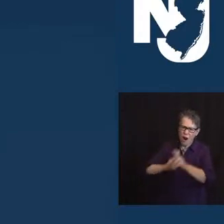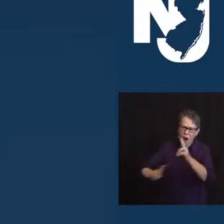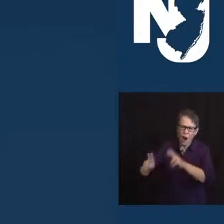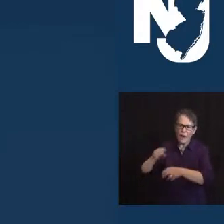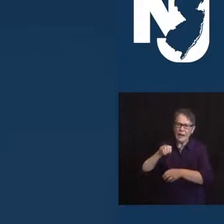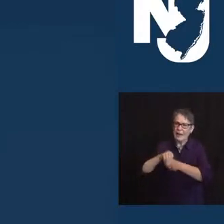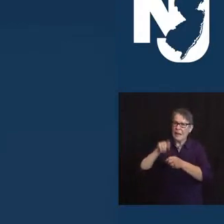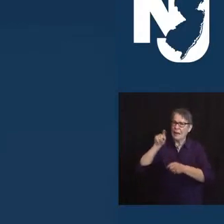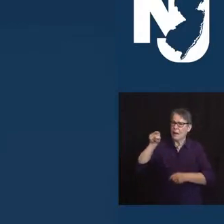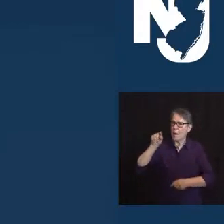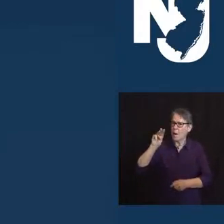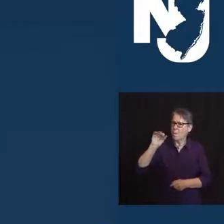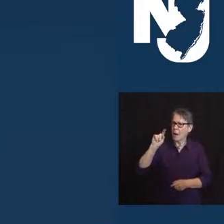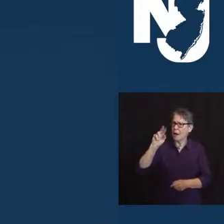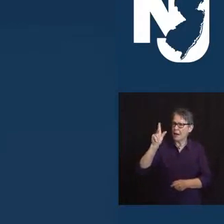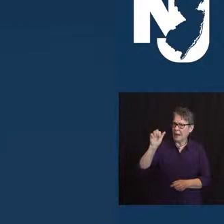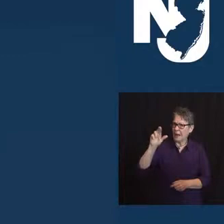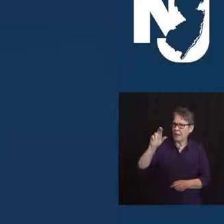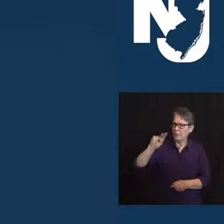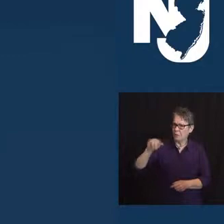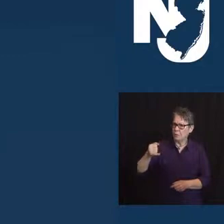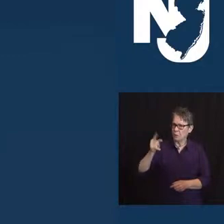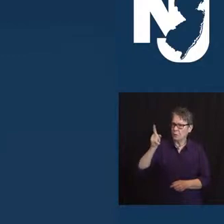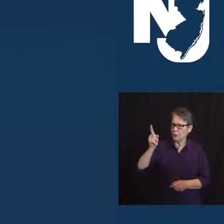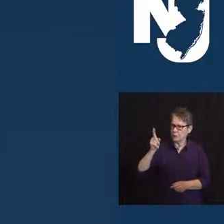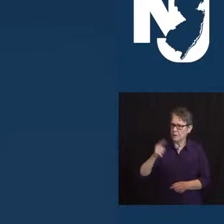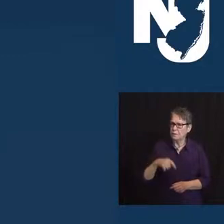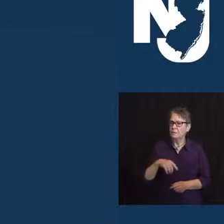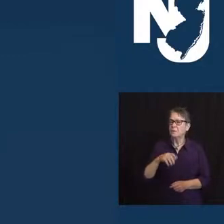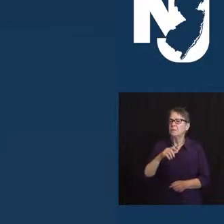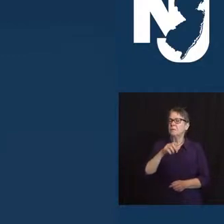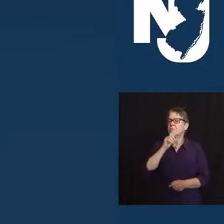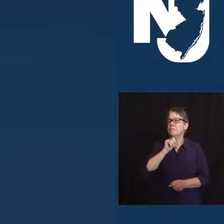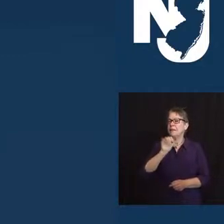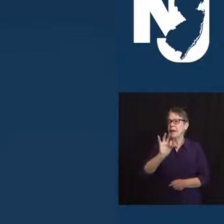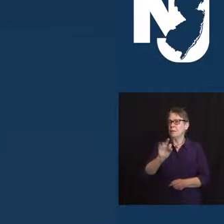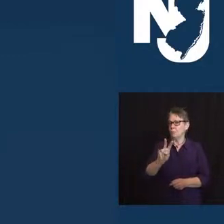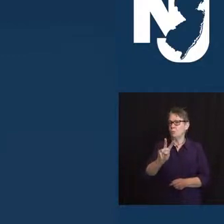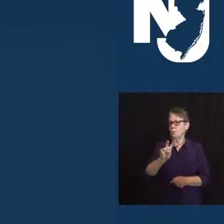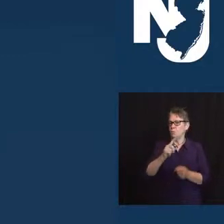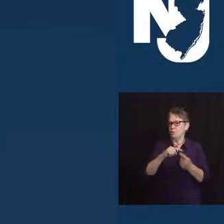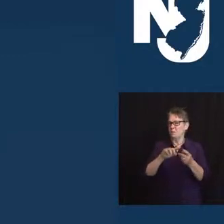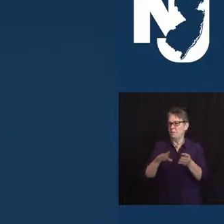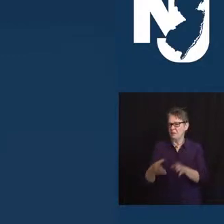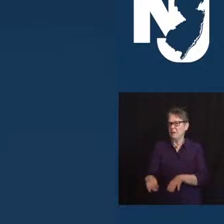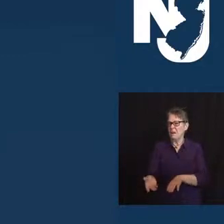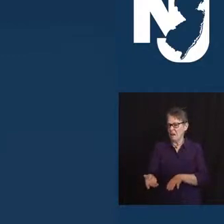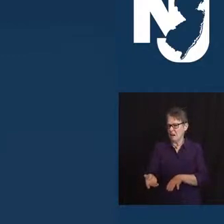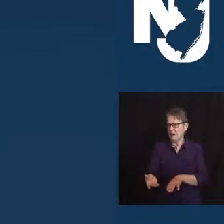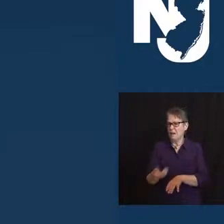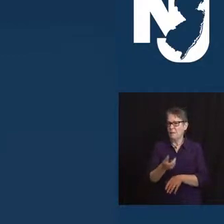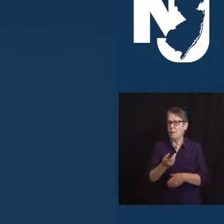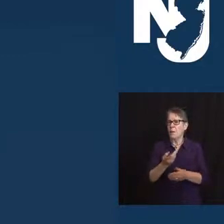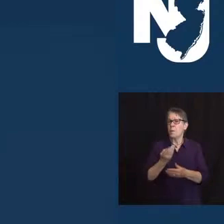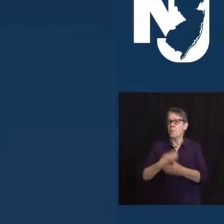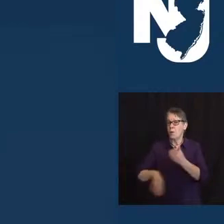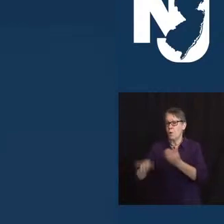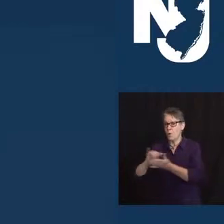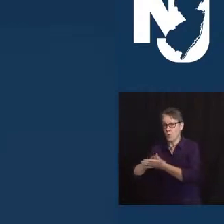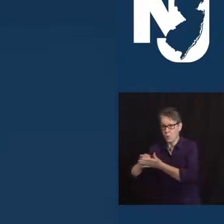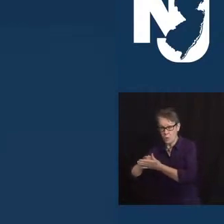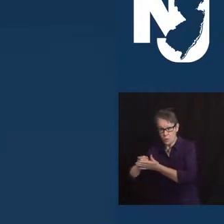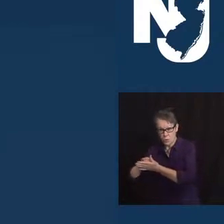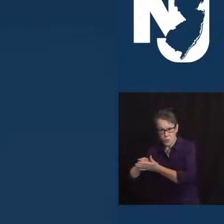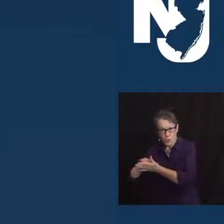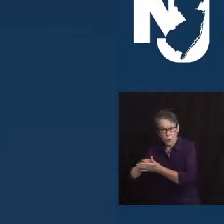lost her at the age of 92. Born in New York, her early experiences foretold a life of